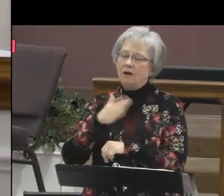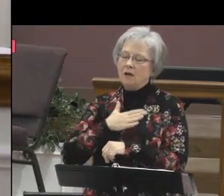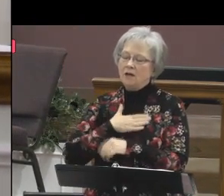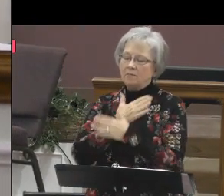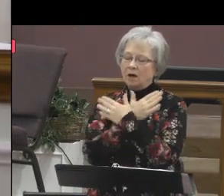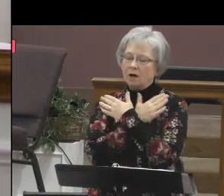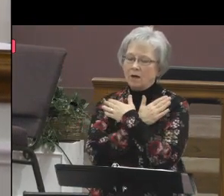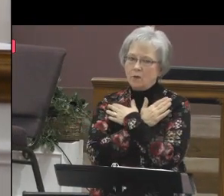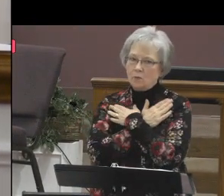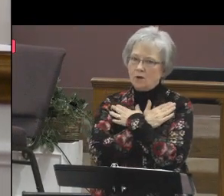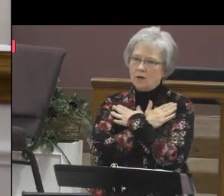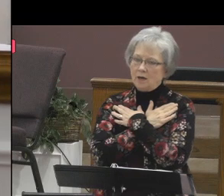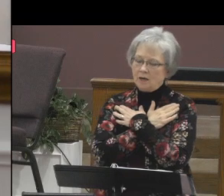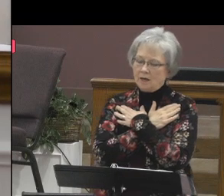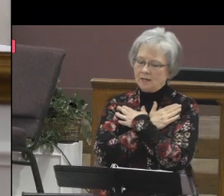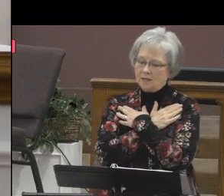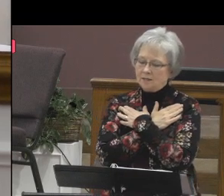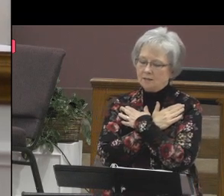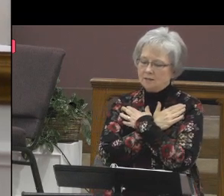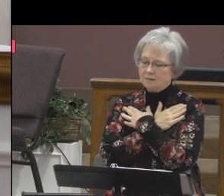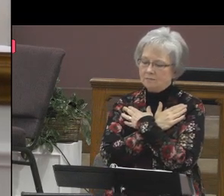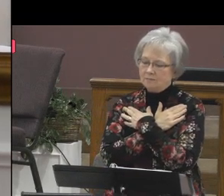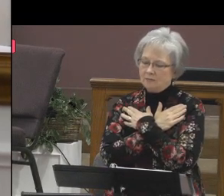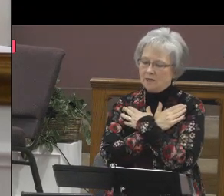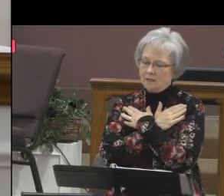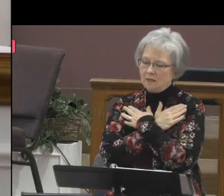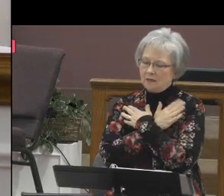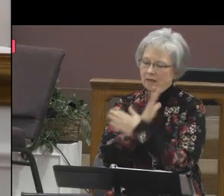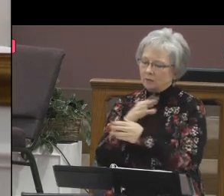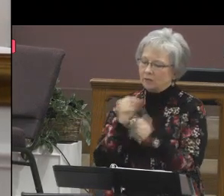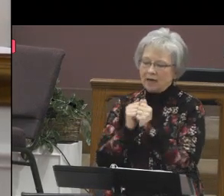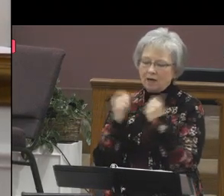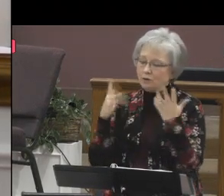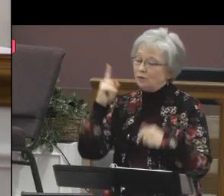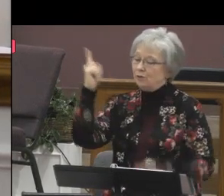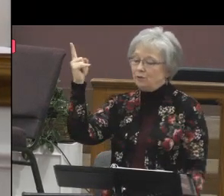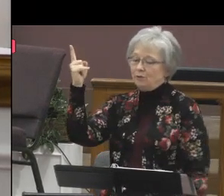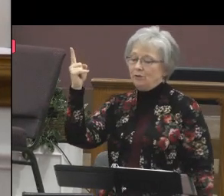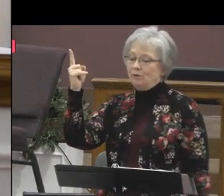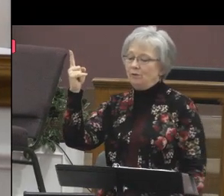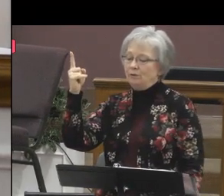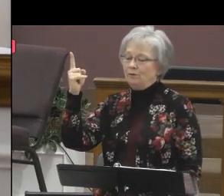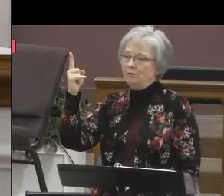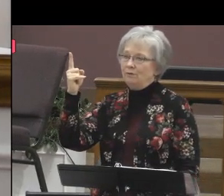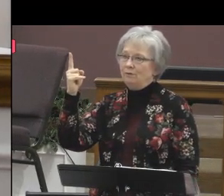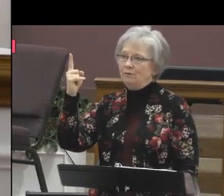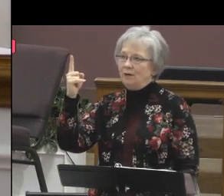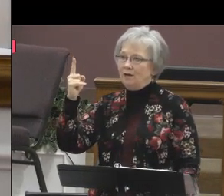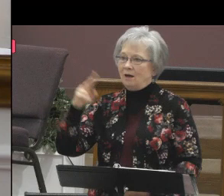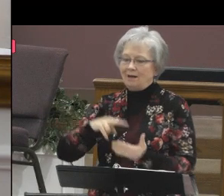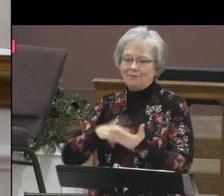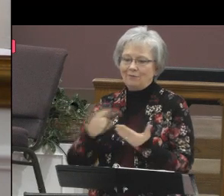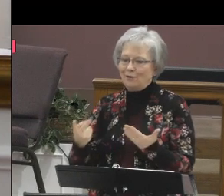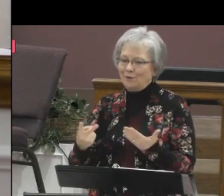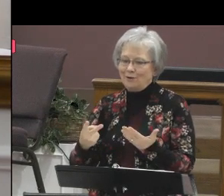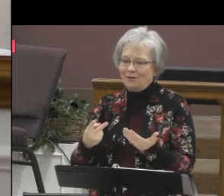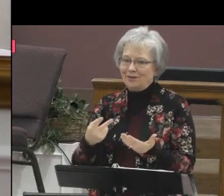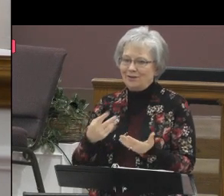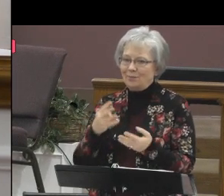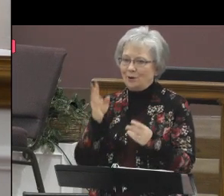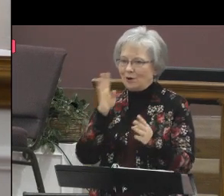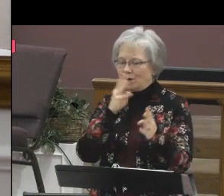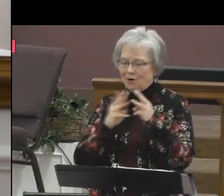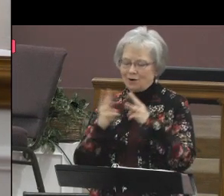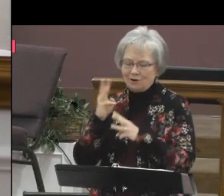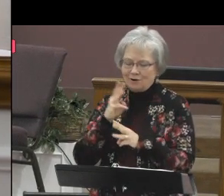I find my rest, and without you, I